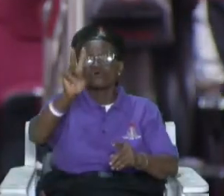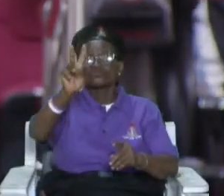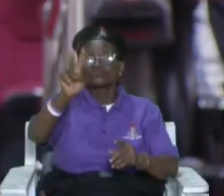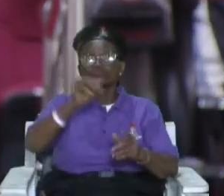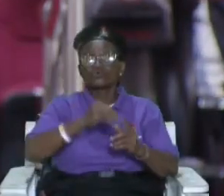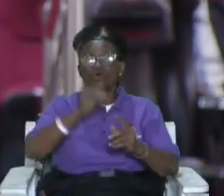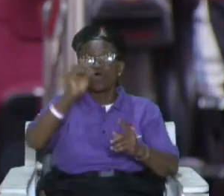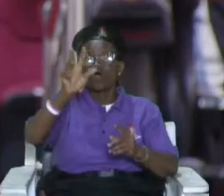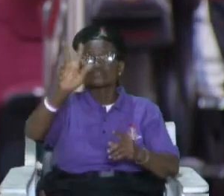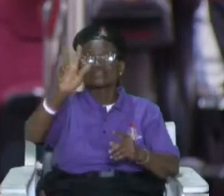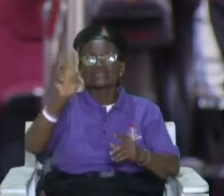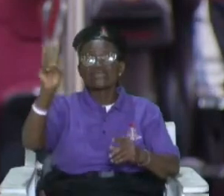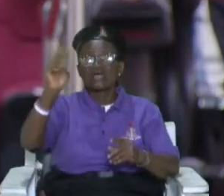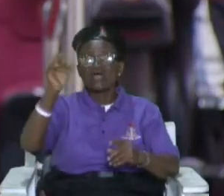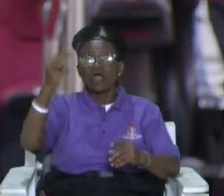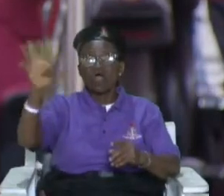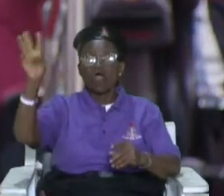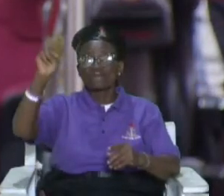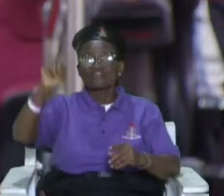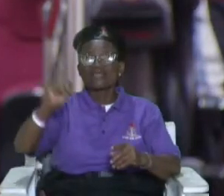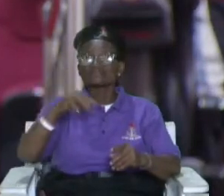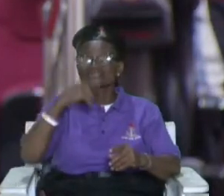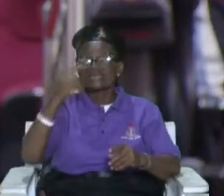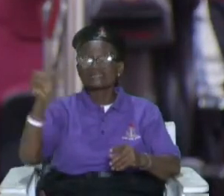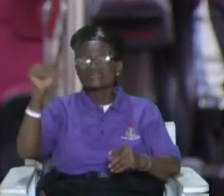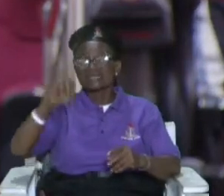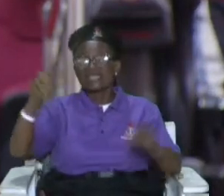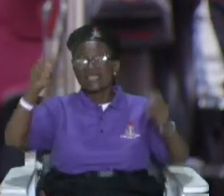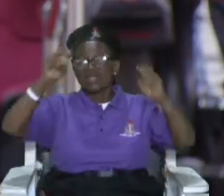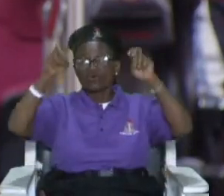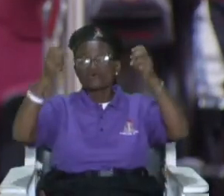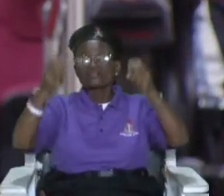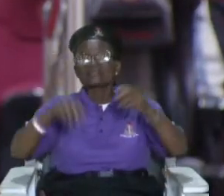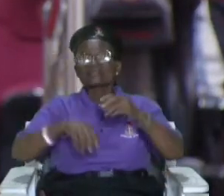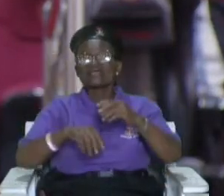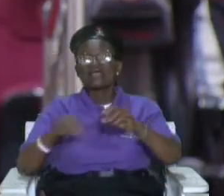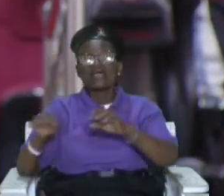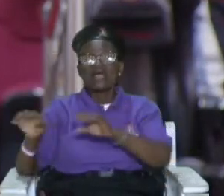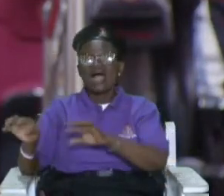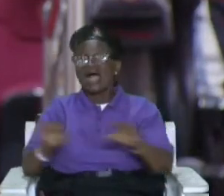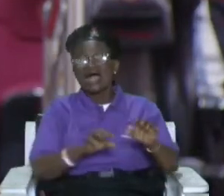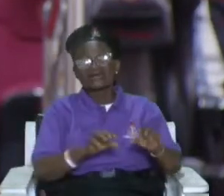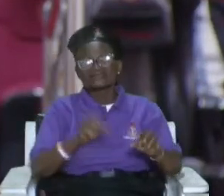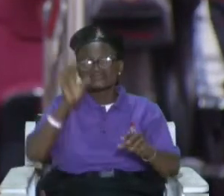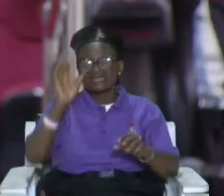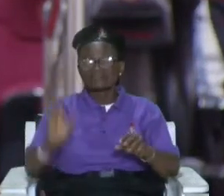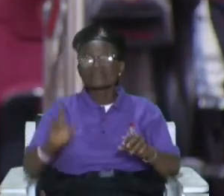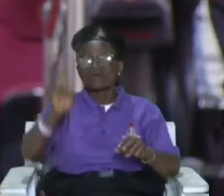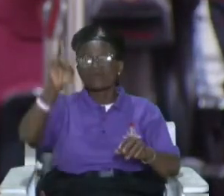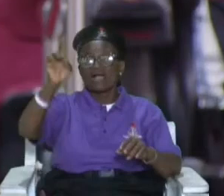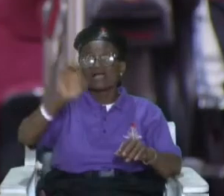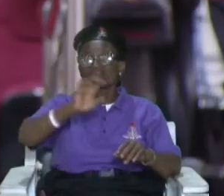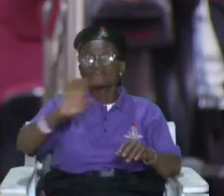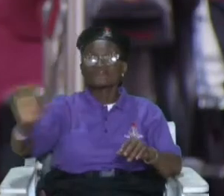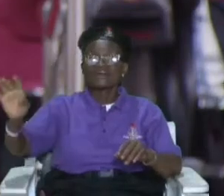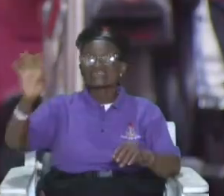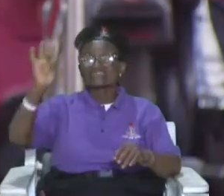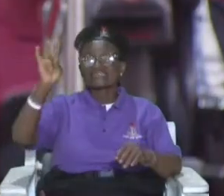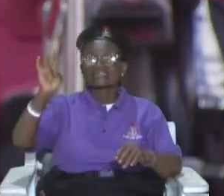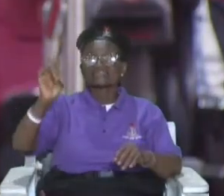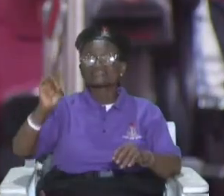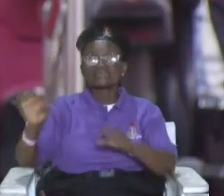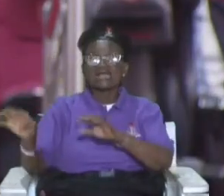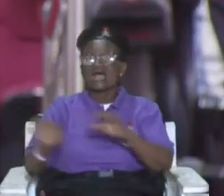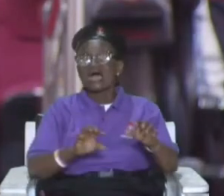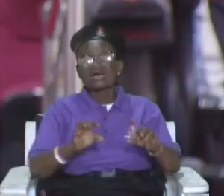two or three of them have said, they quoted Acts of the Apostles chapter 1 verse 8. Acts 1